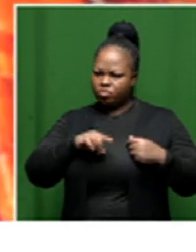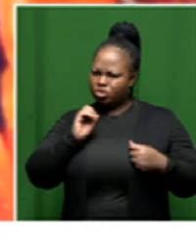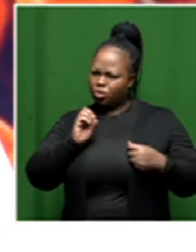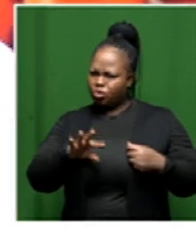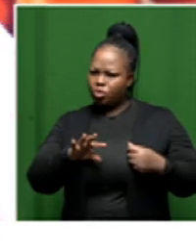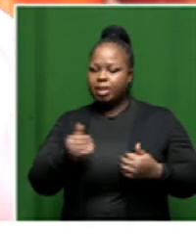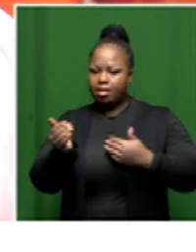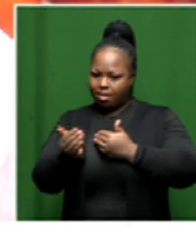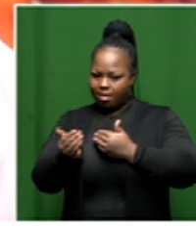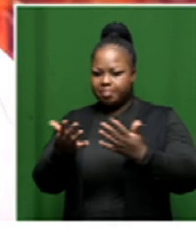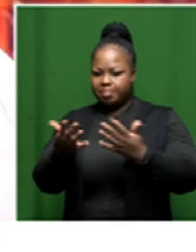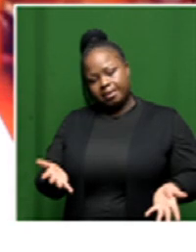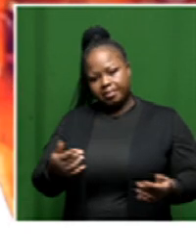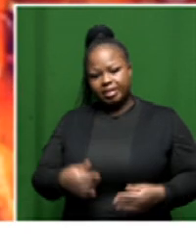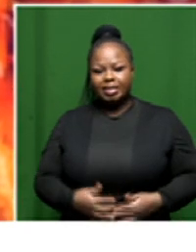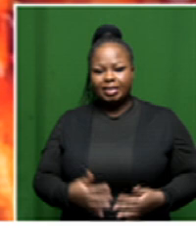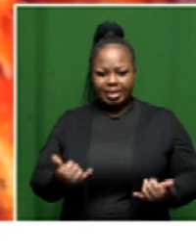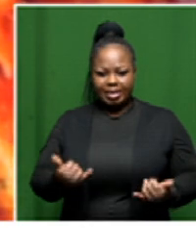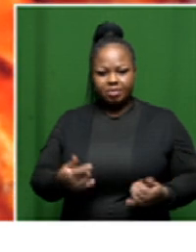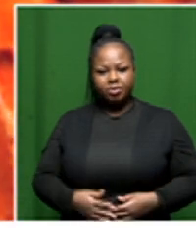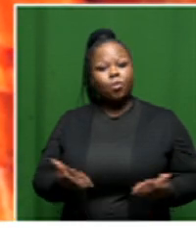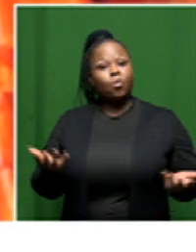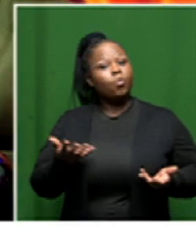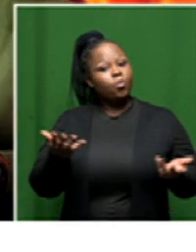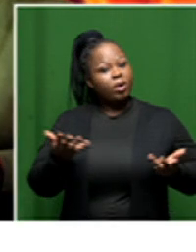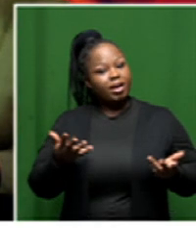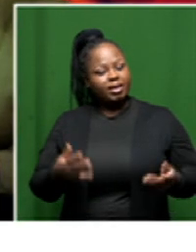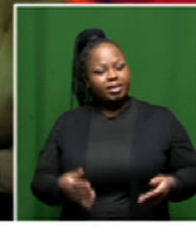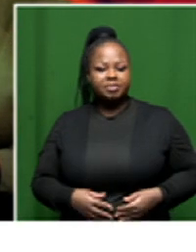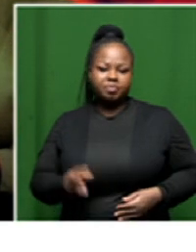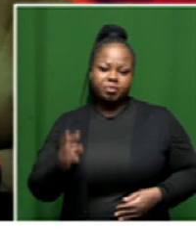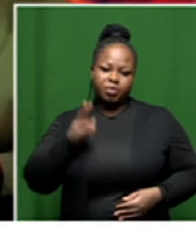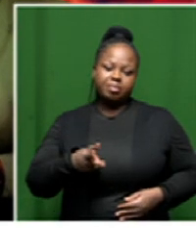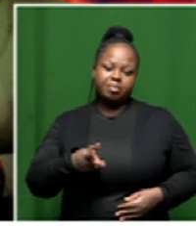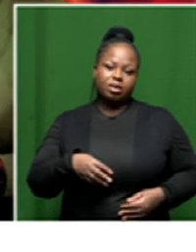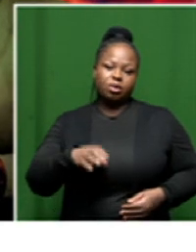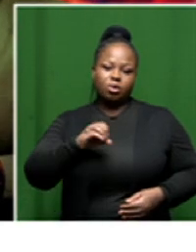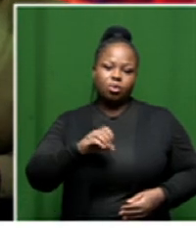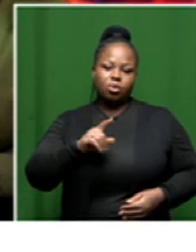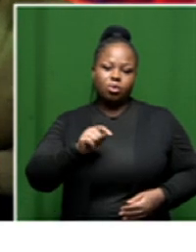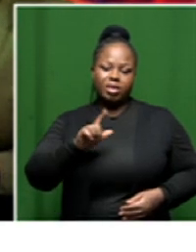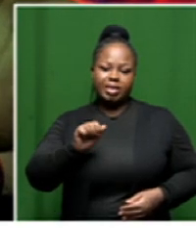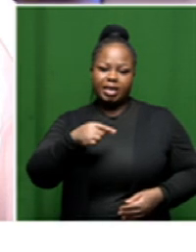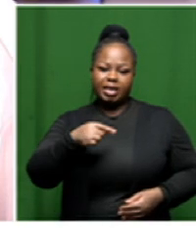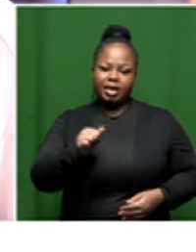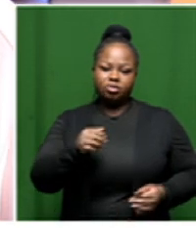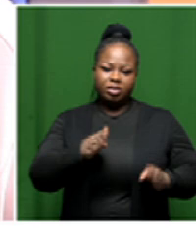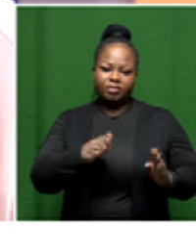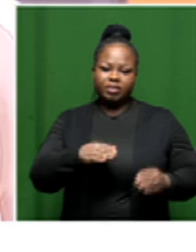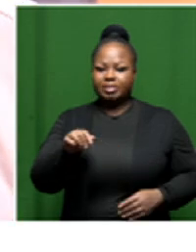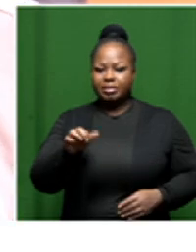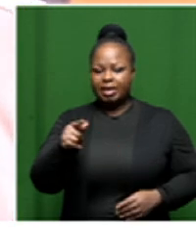why don't you come closer? So the cat's out the bag now. Where in Kagiso? This will be on Otlecha Drive. Yes. It's